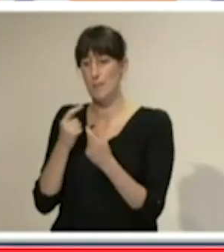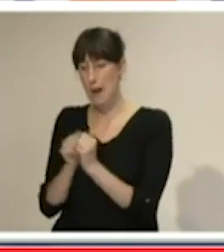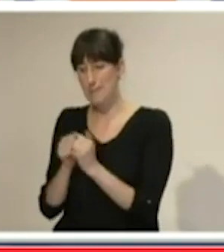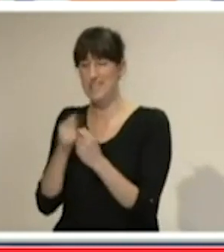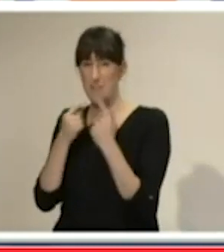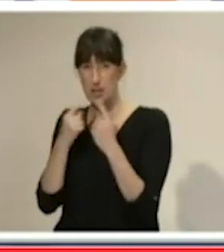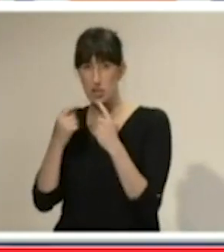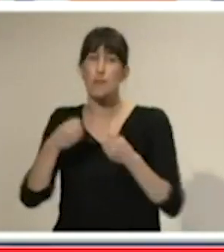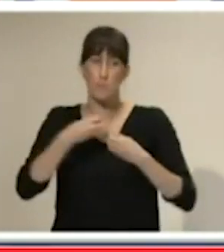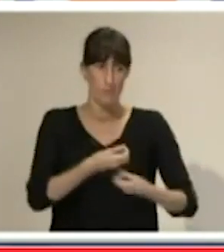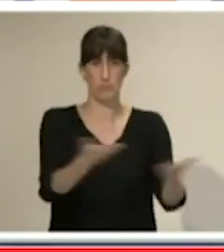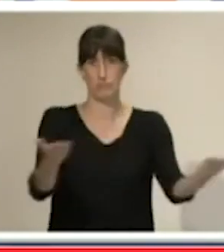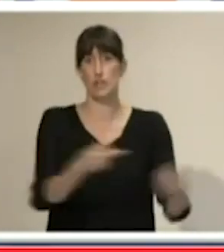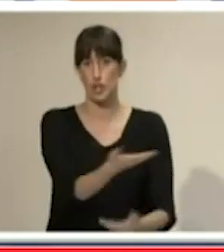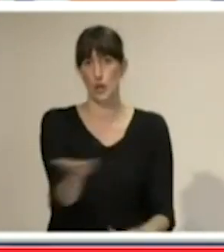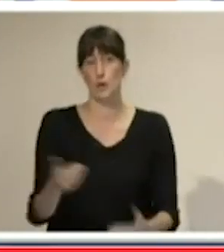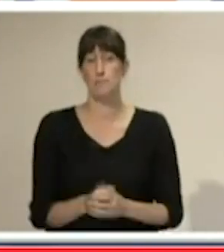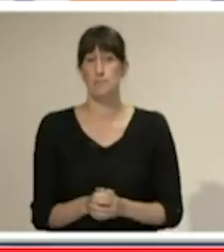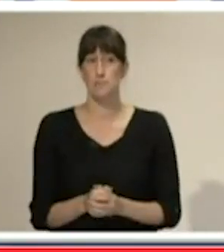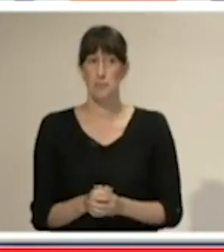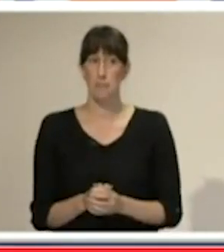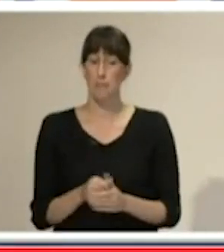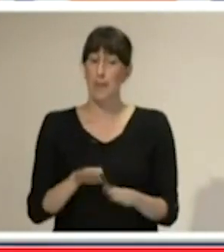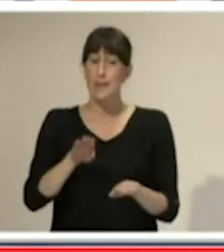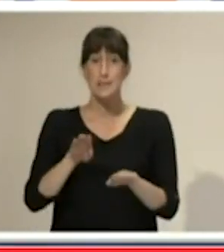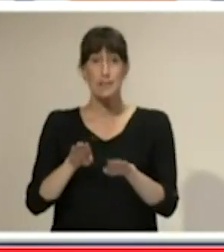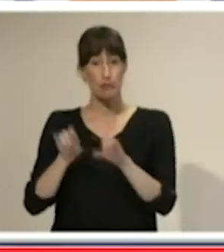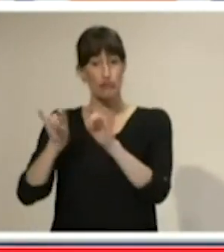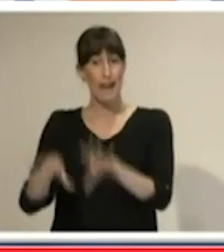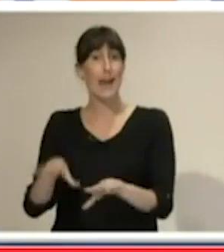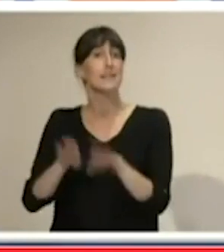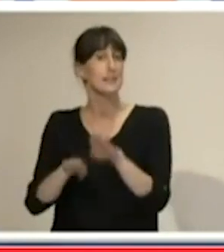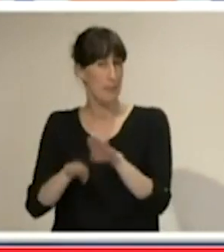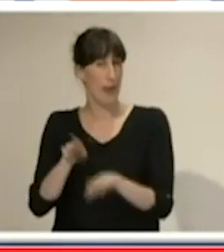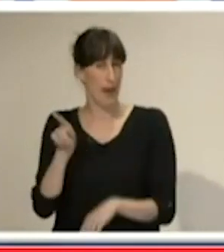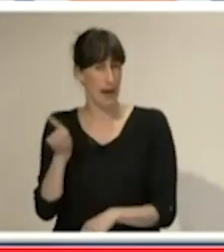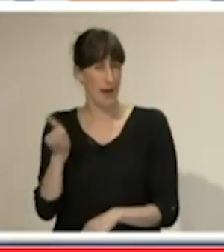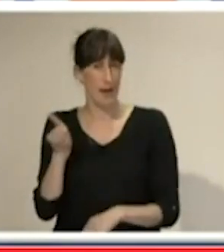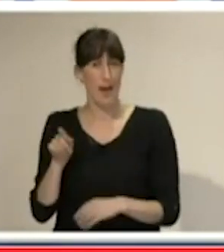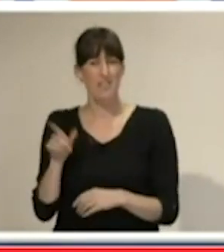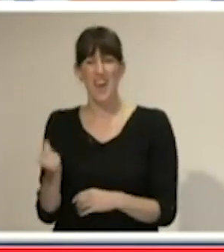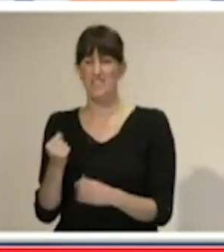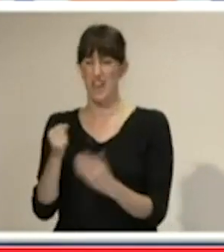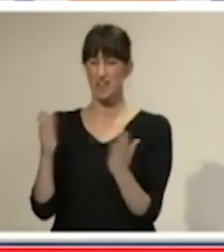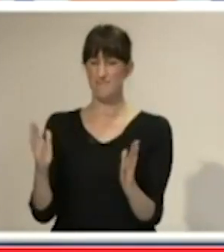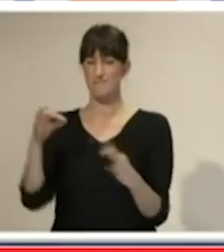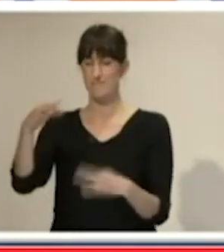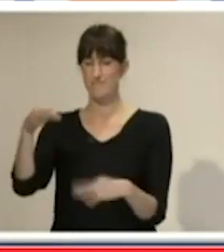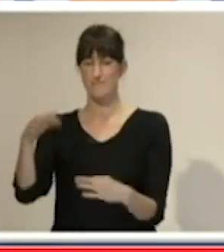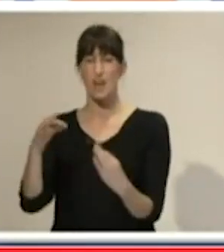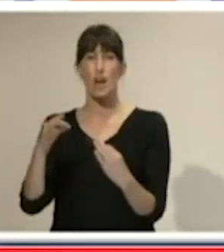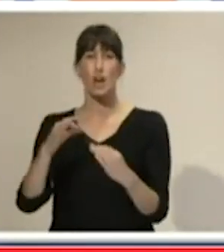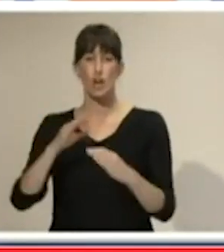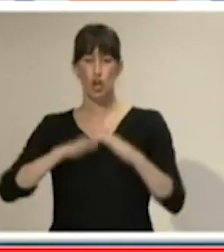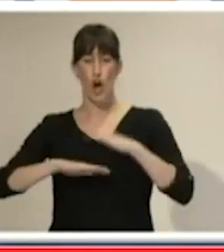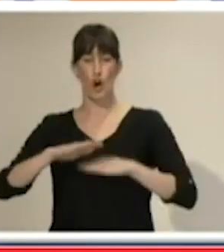it. I do want to acknowledge that something similar has been worked up in Australia. That code of conduct, as I understand, still hasn't been legislated. That